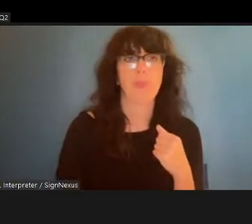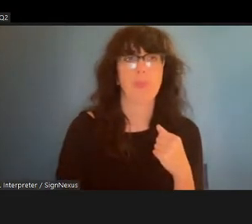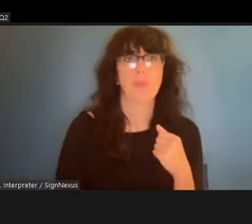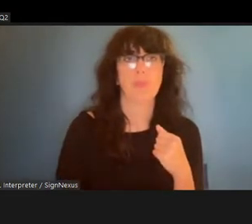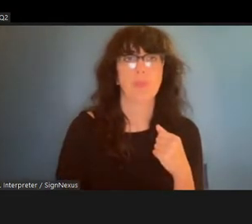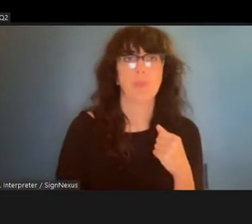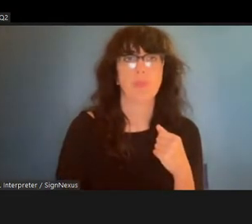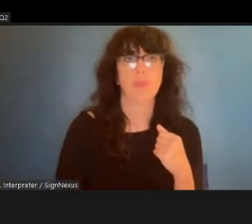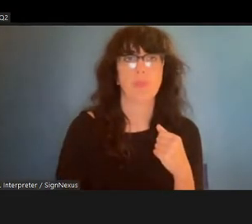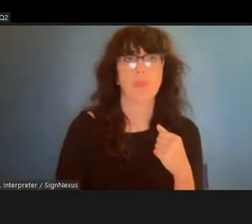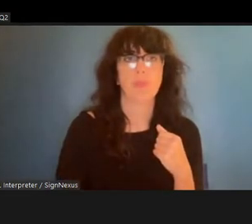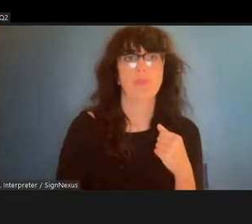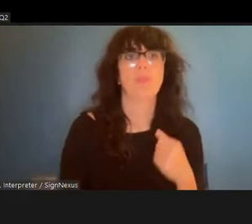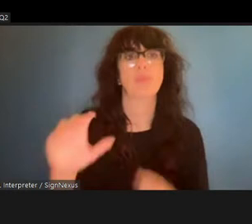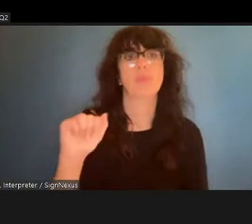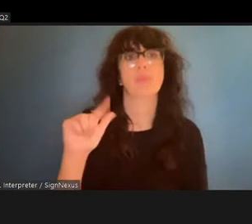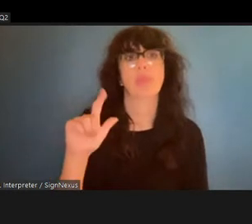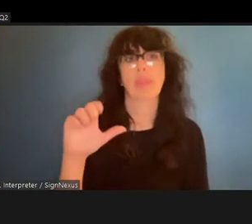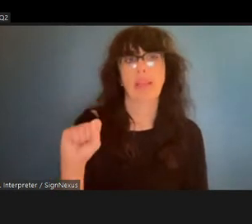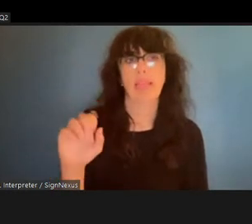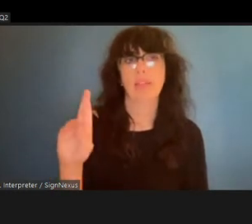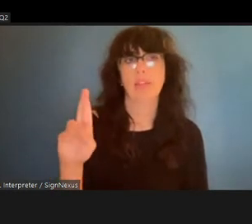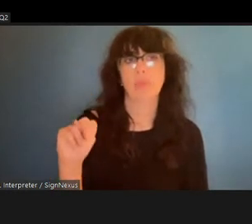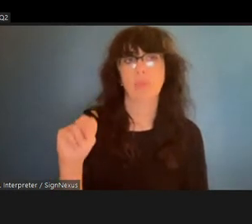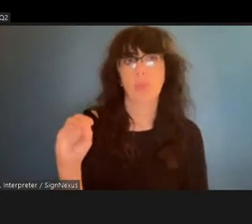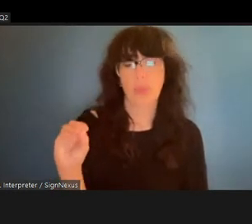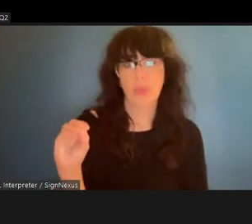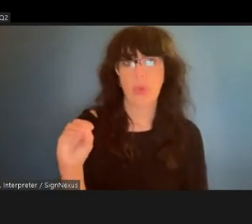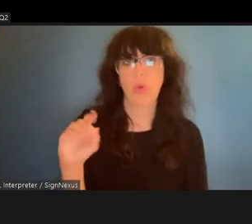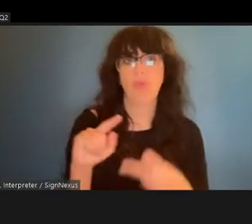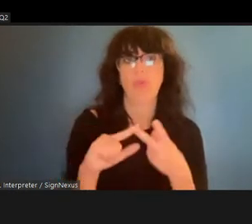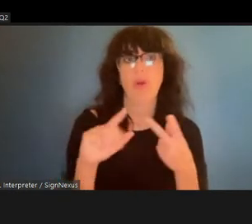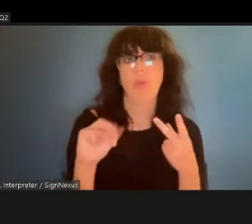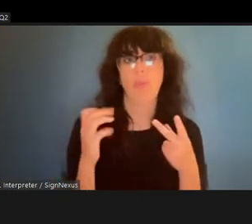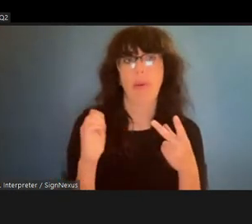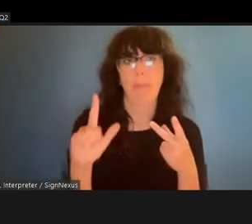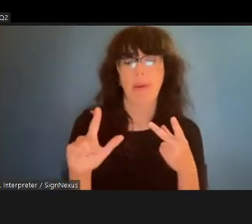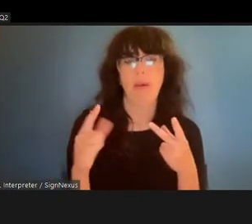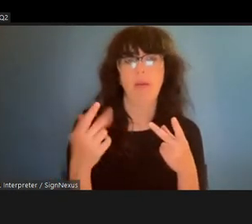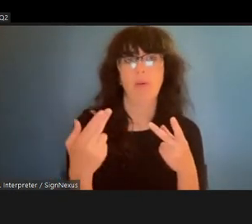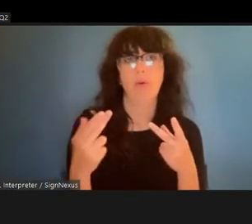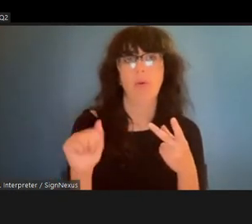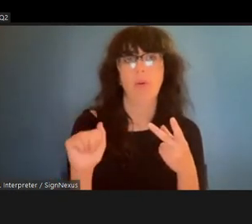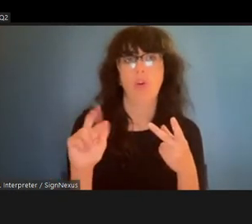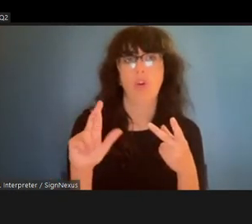the next speaker is alexis bruno followed by michael urachi